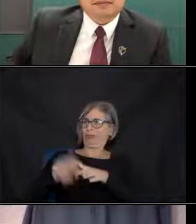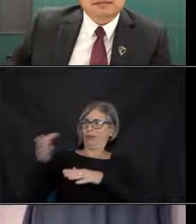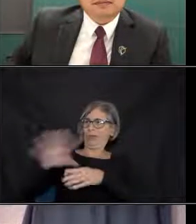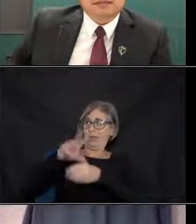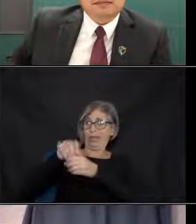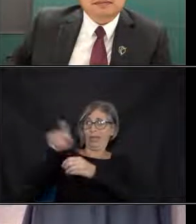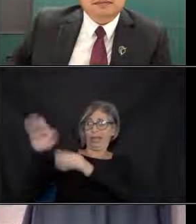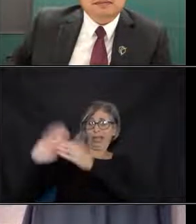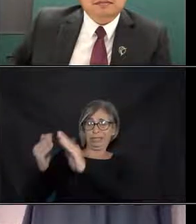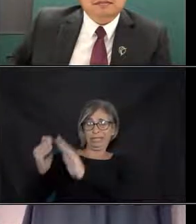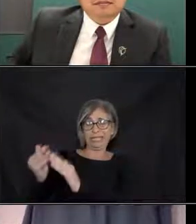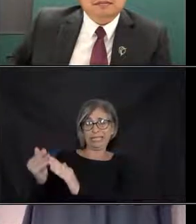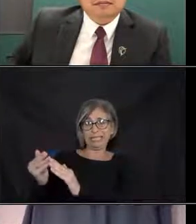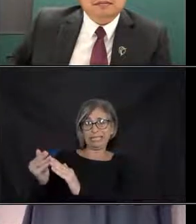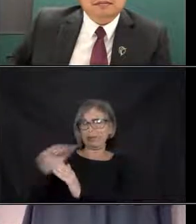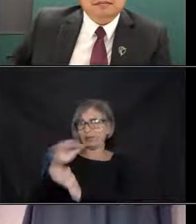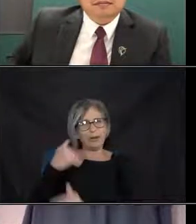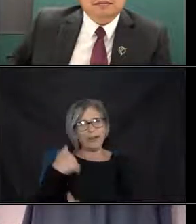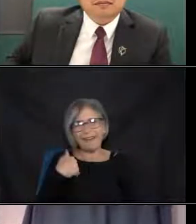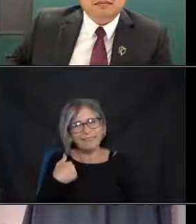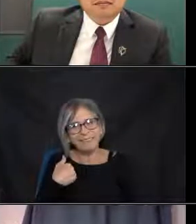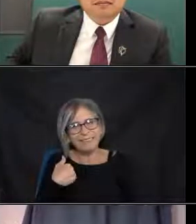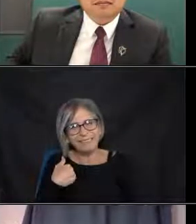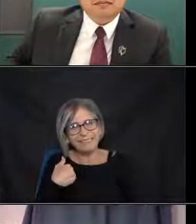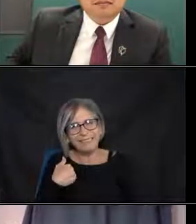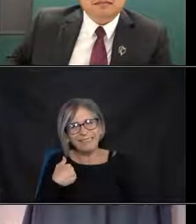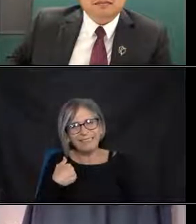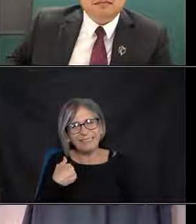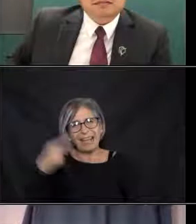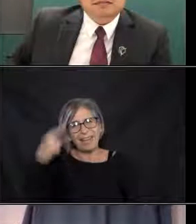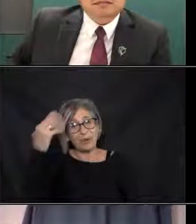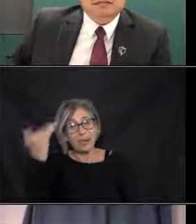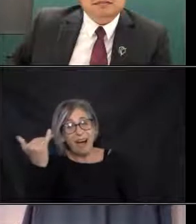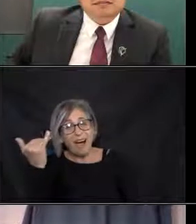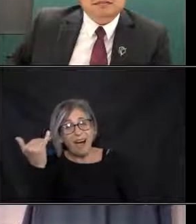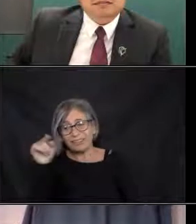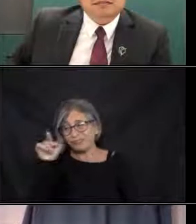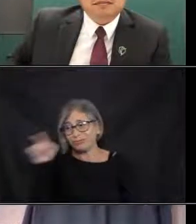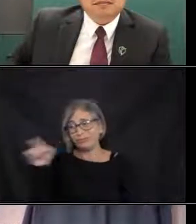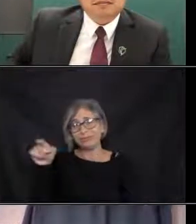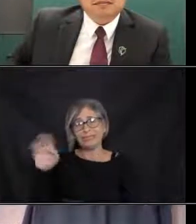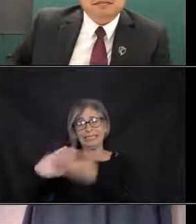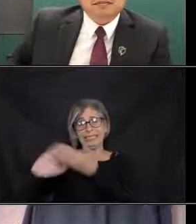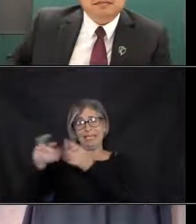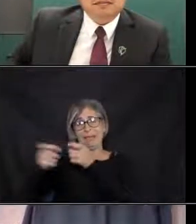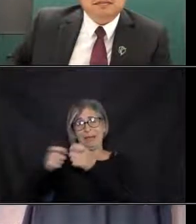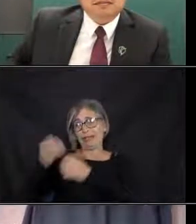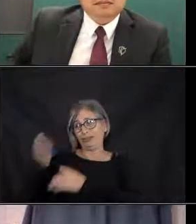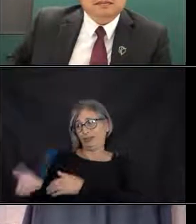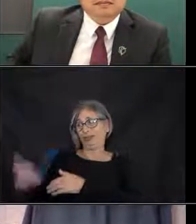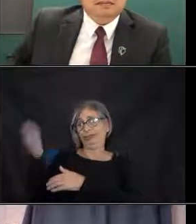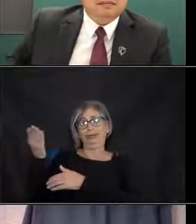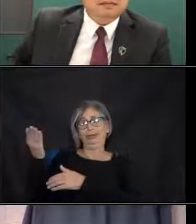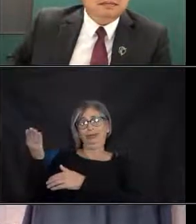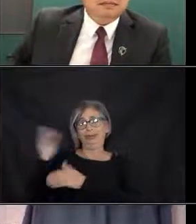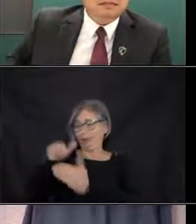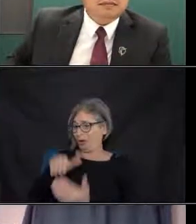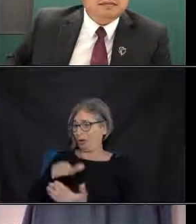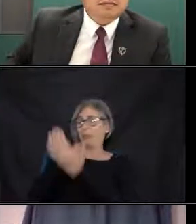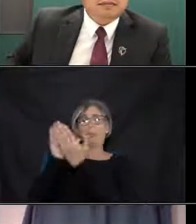cities, we don't have those. And I think it has a lot to do with our city manager's approach